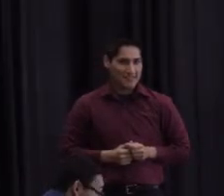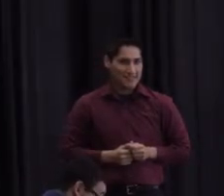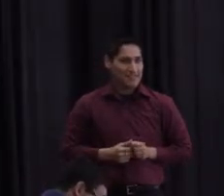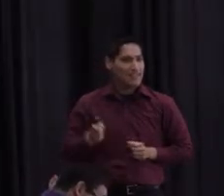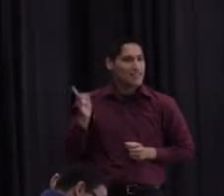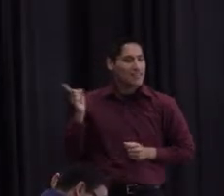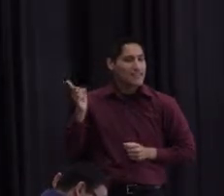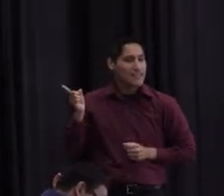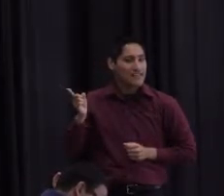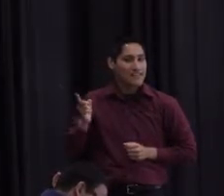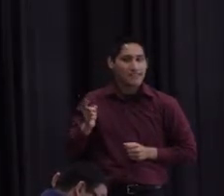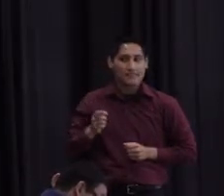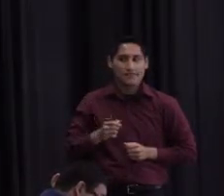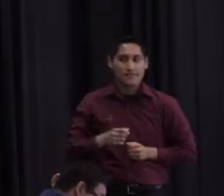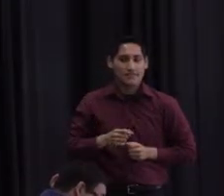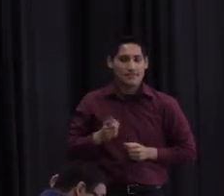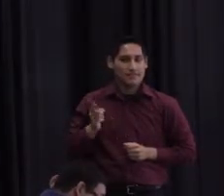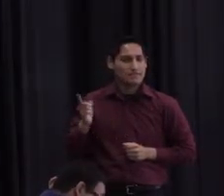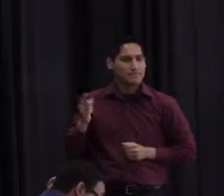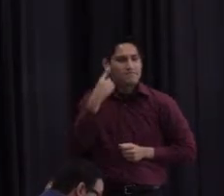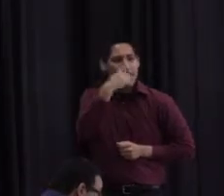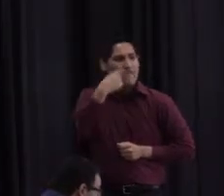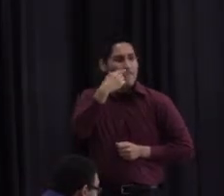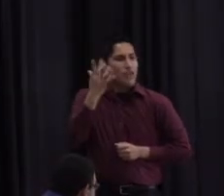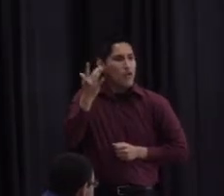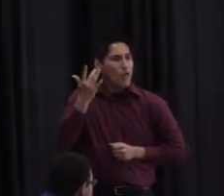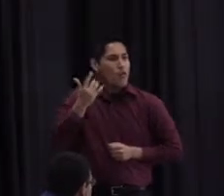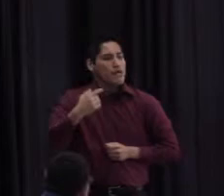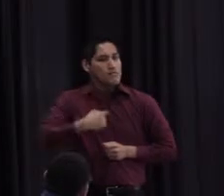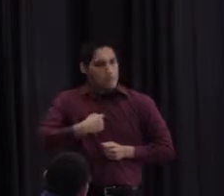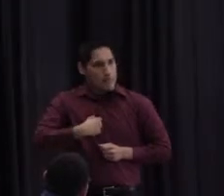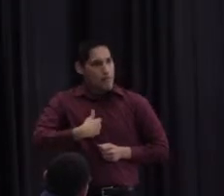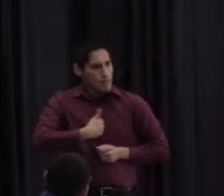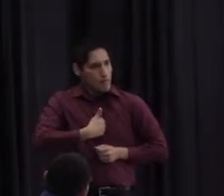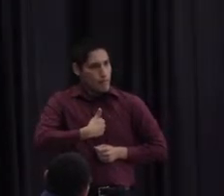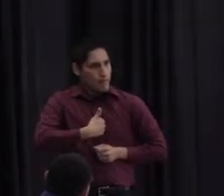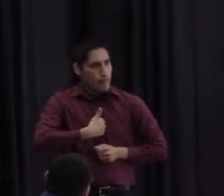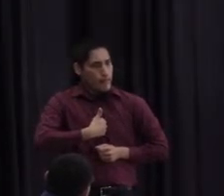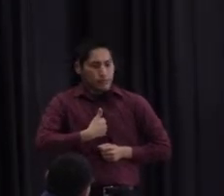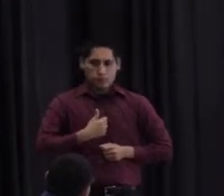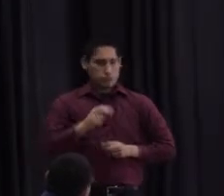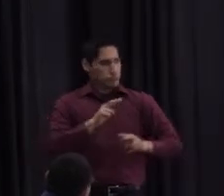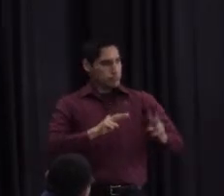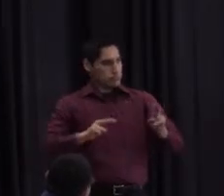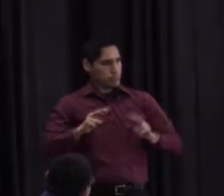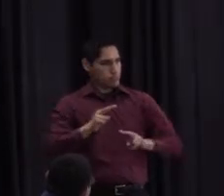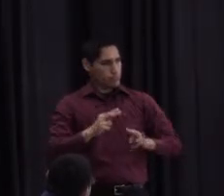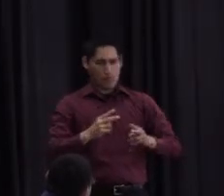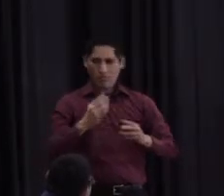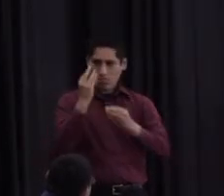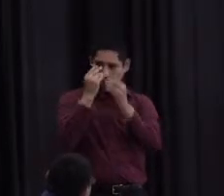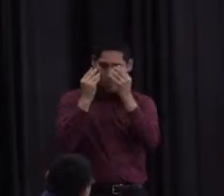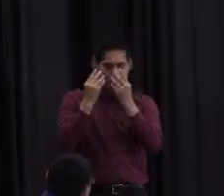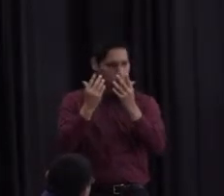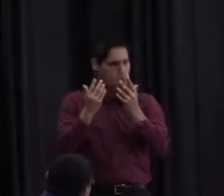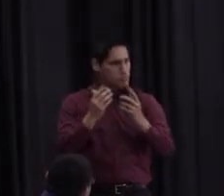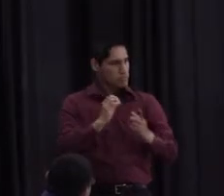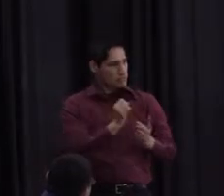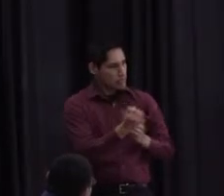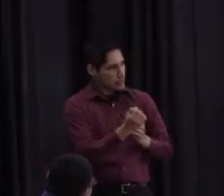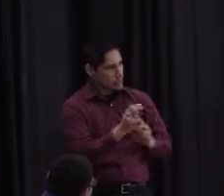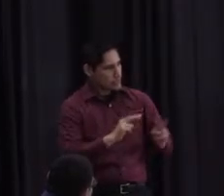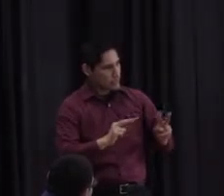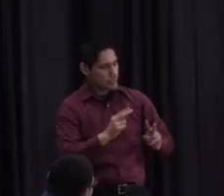This was definitely a reaction based on my subjective evaluation and critical thinking of the situation.